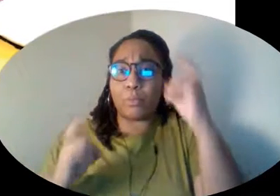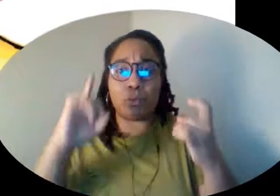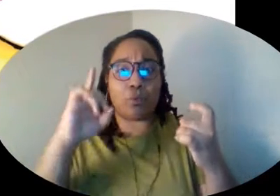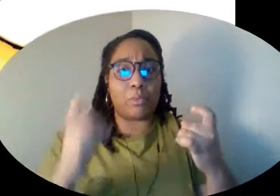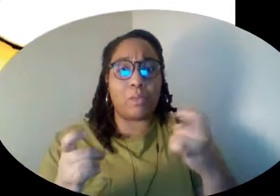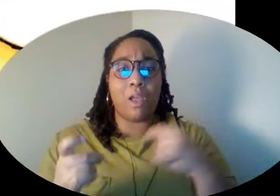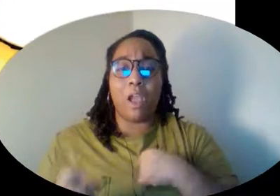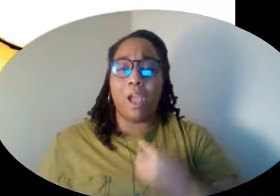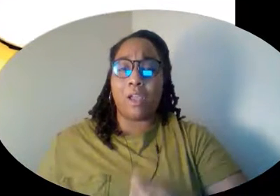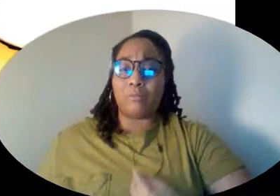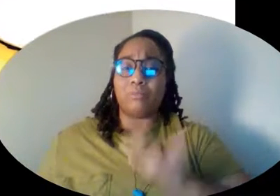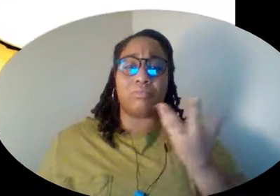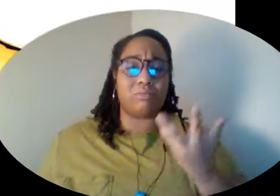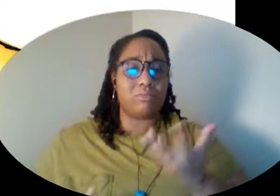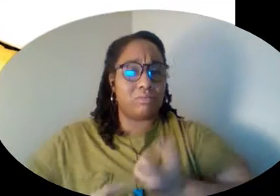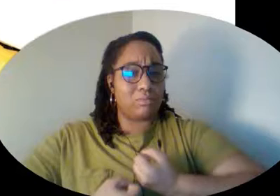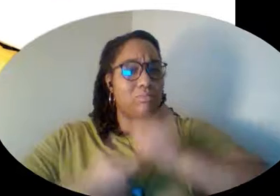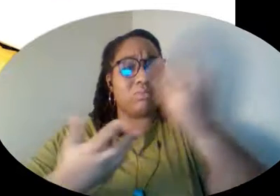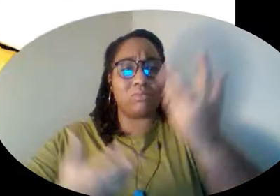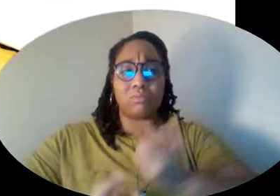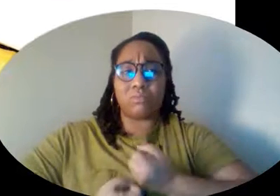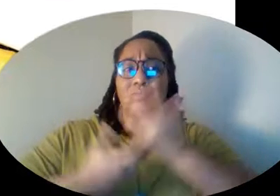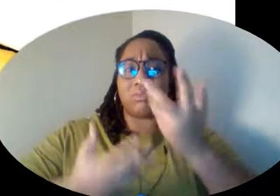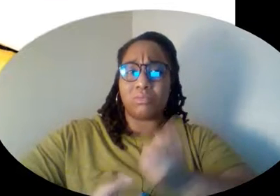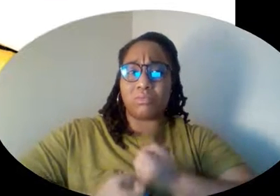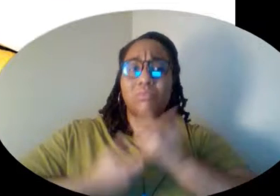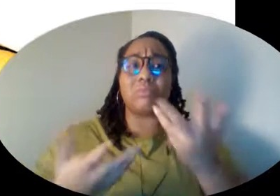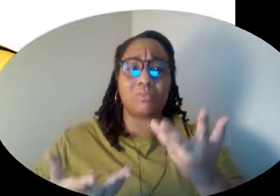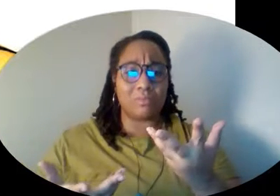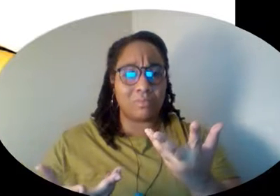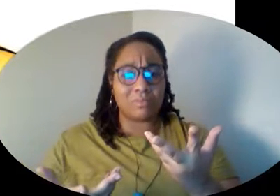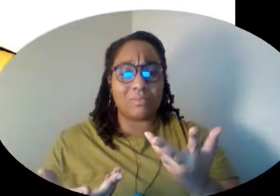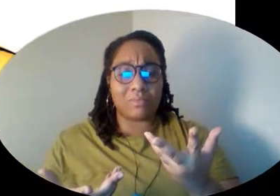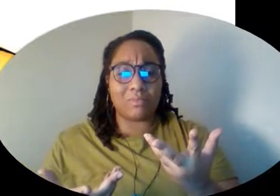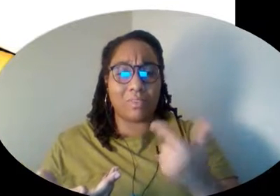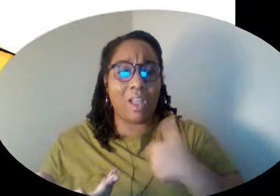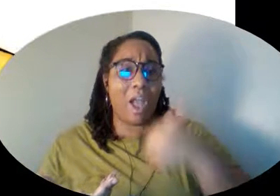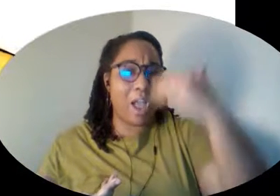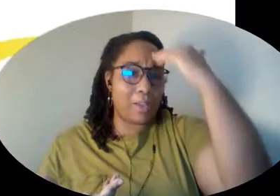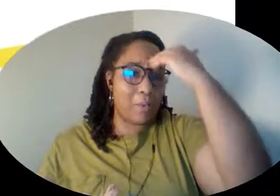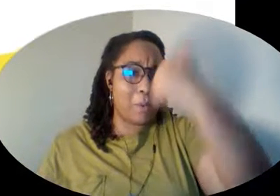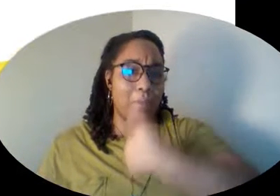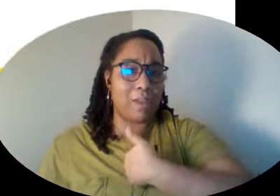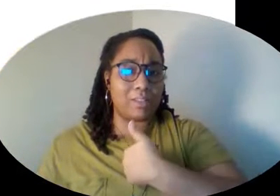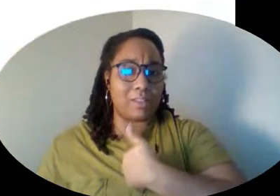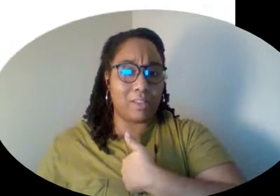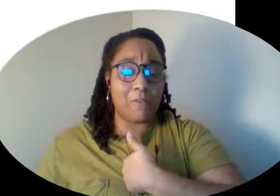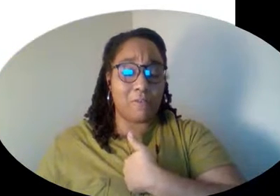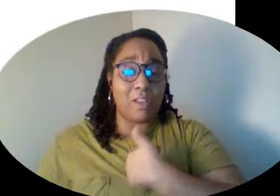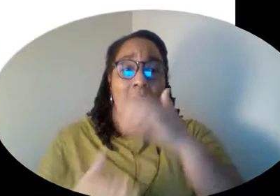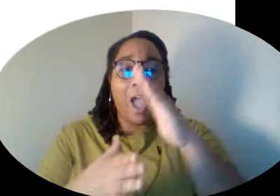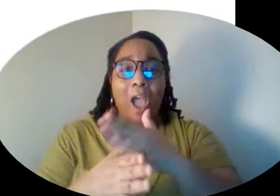things go. I can say what I feel inside out loud. I know myself. I can